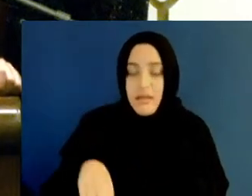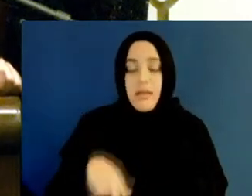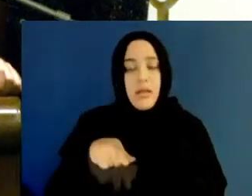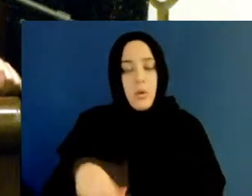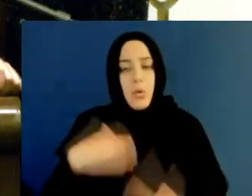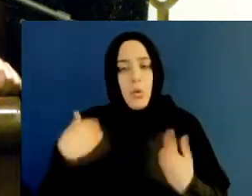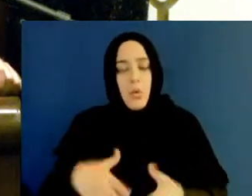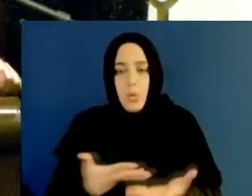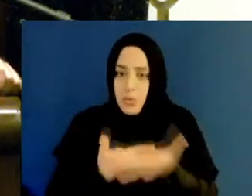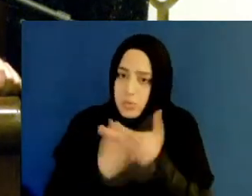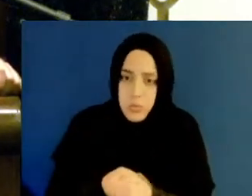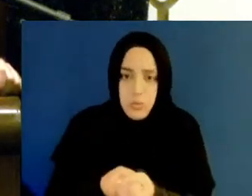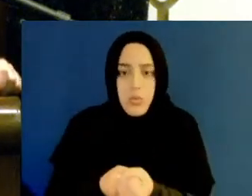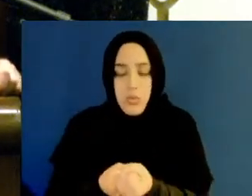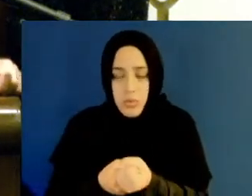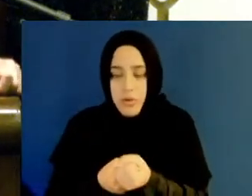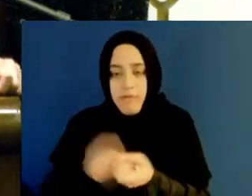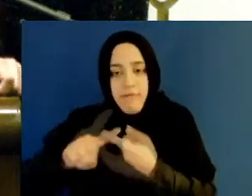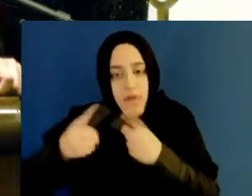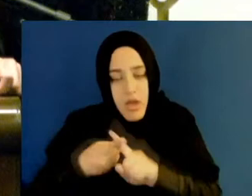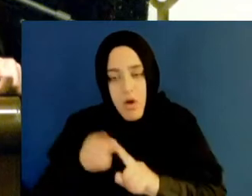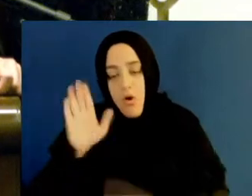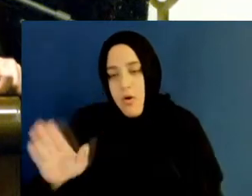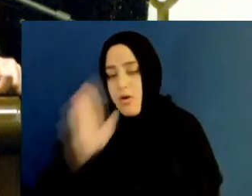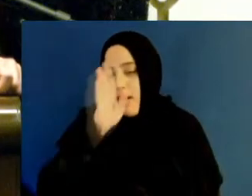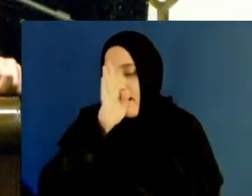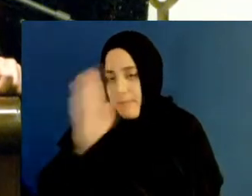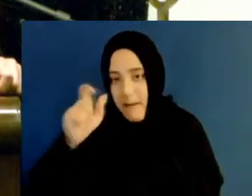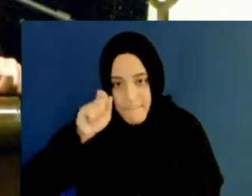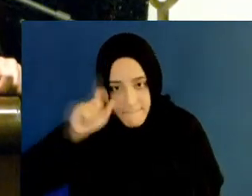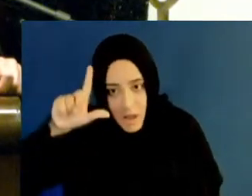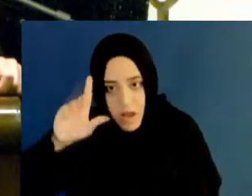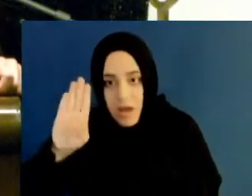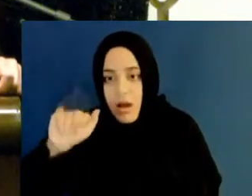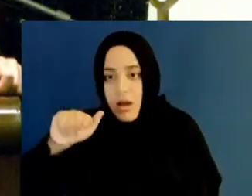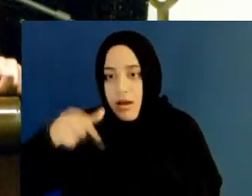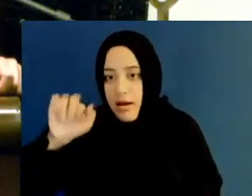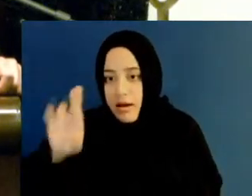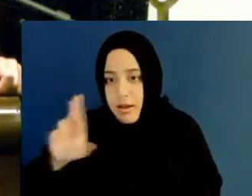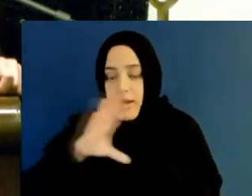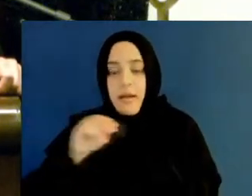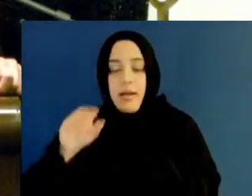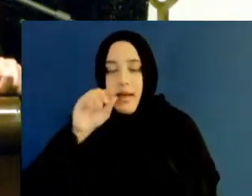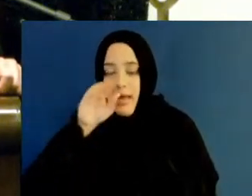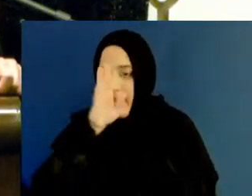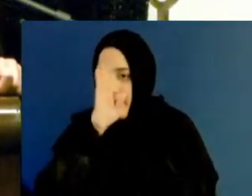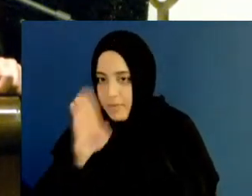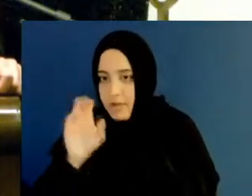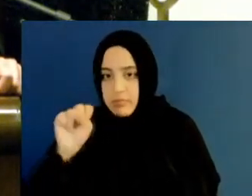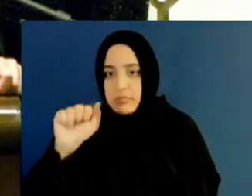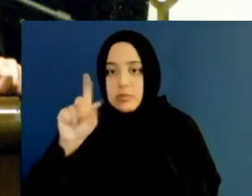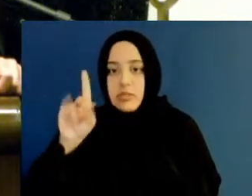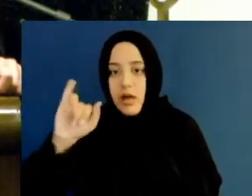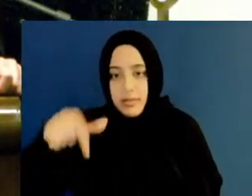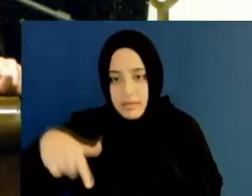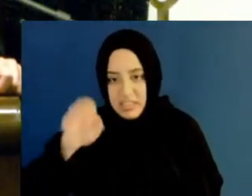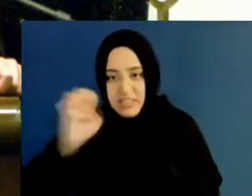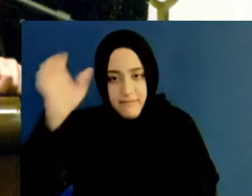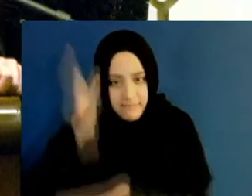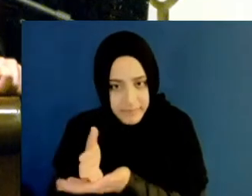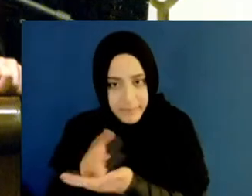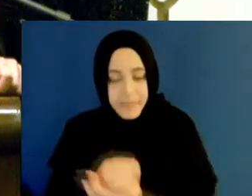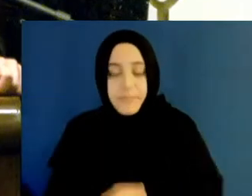and Imam al-Sadiq. And he has a text which he authored during the time of Imam